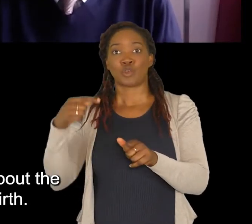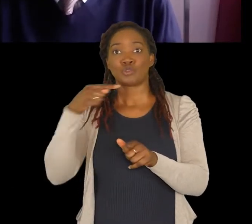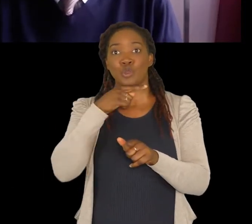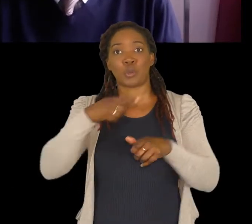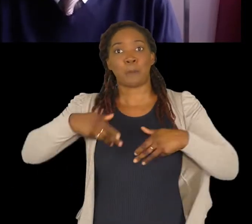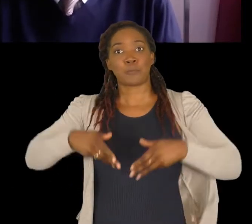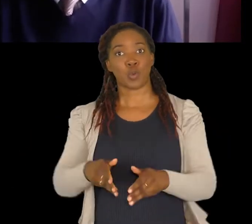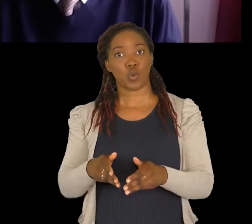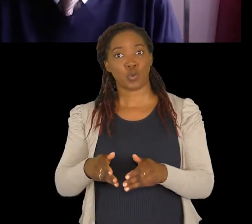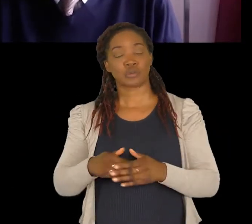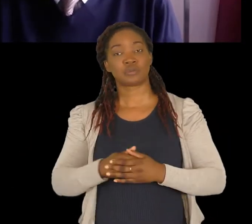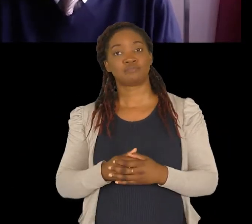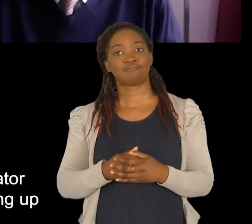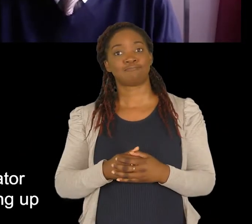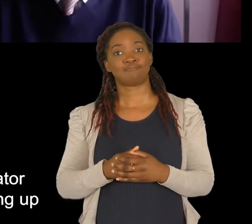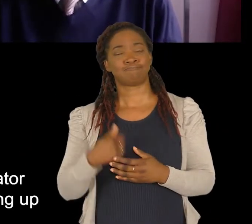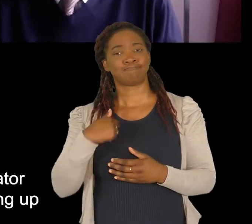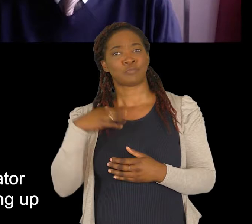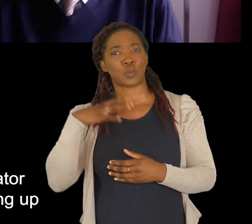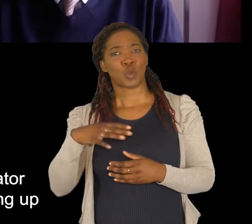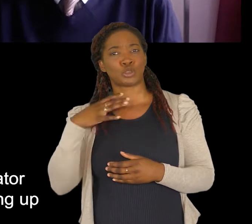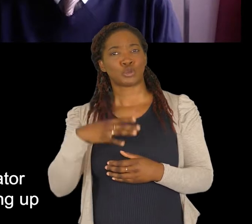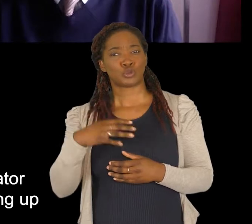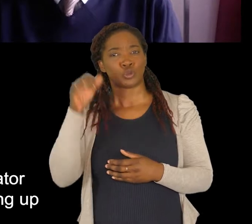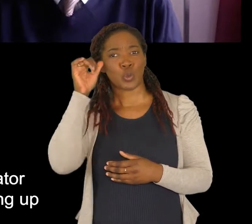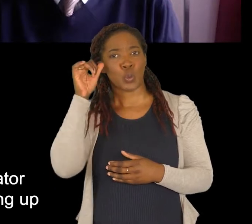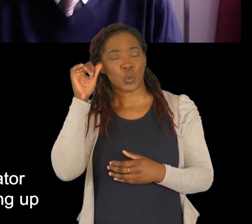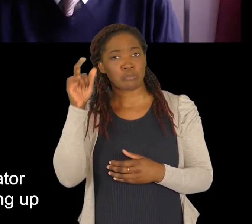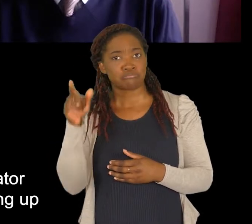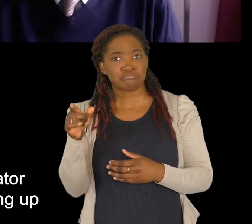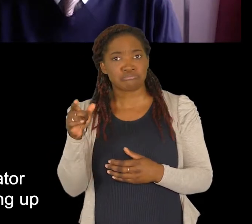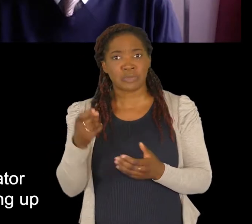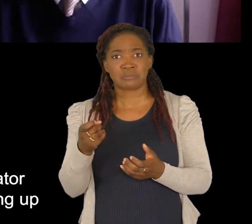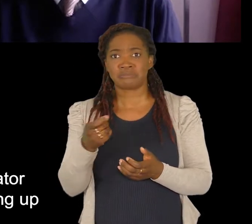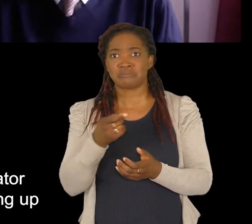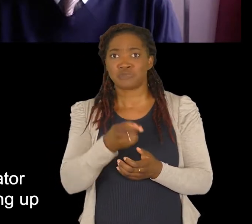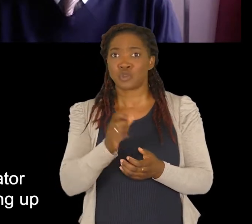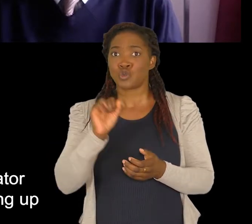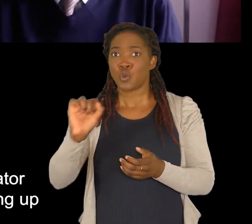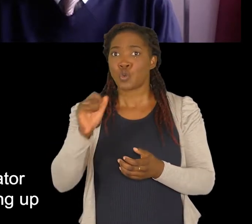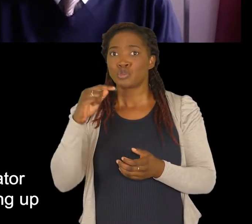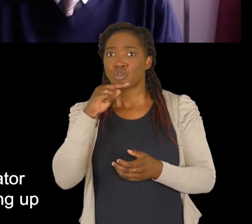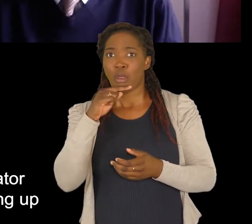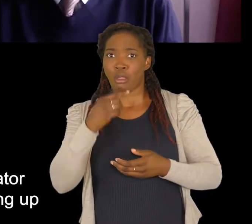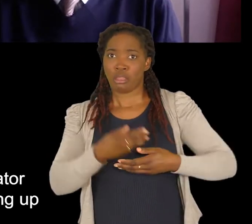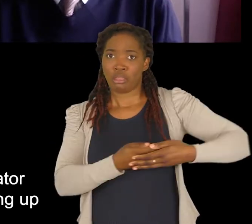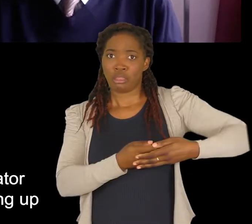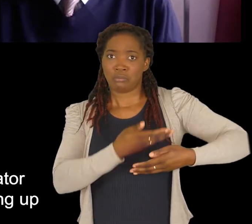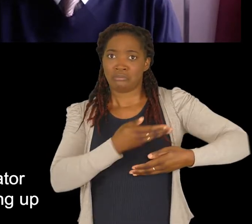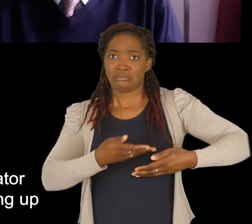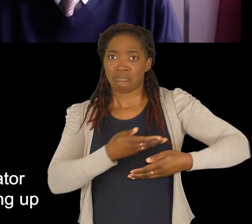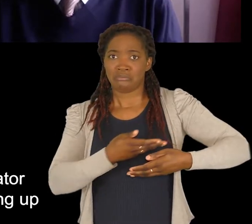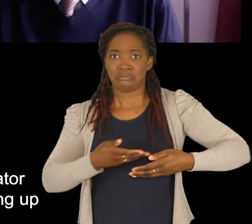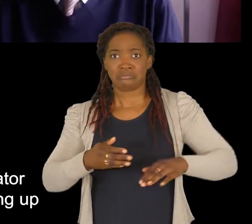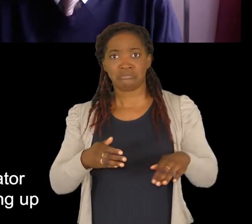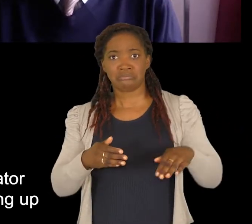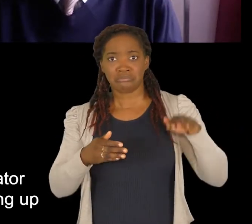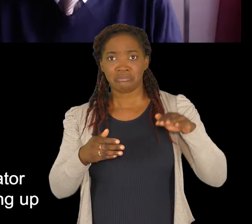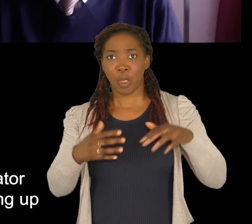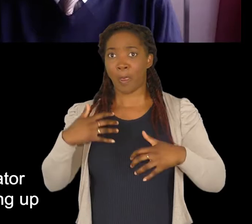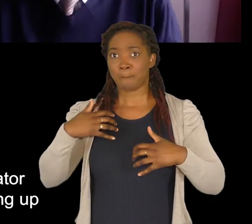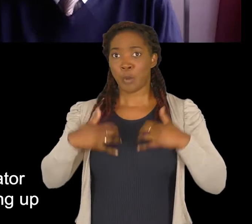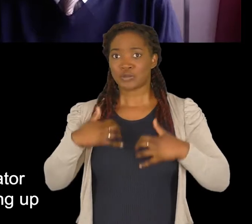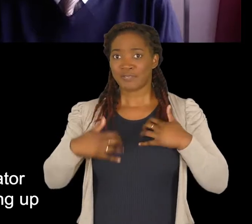Ishin's birth. I just want to know, how much of a motivator was he for you to propel